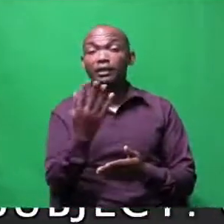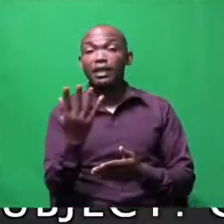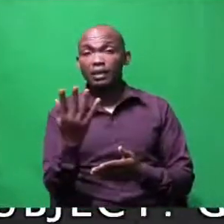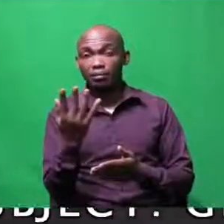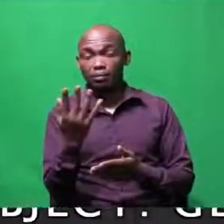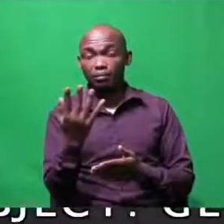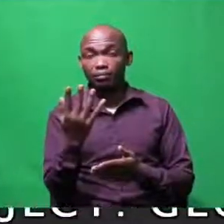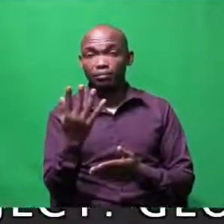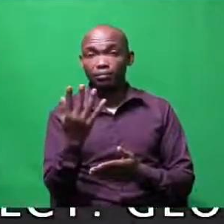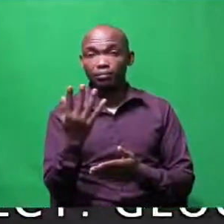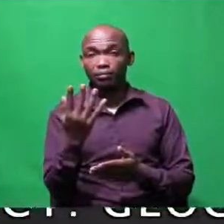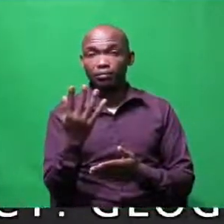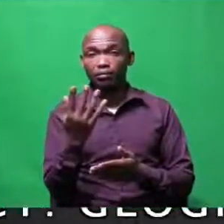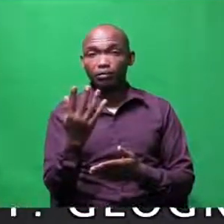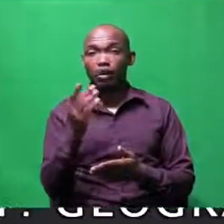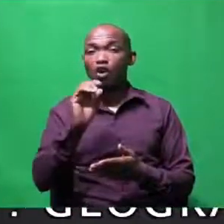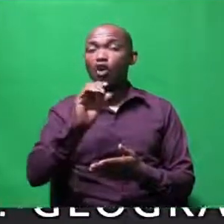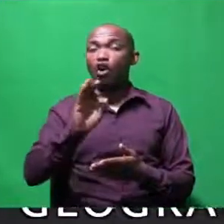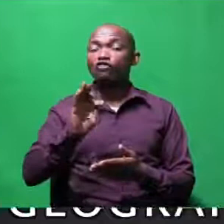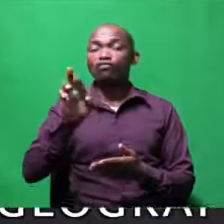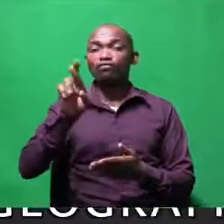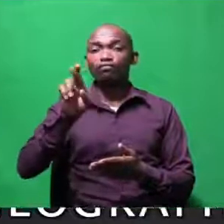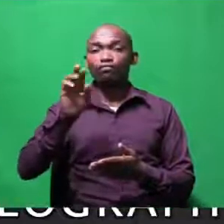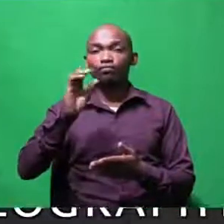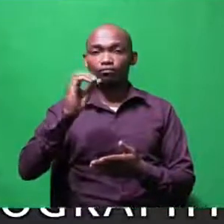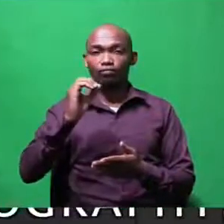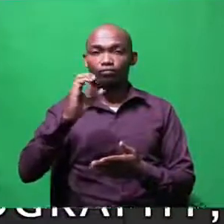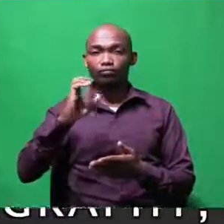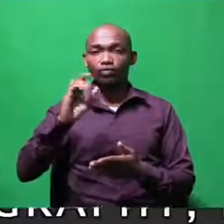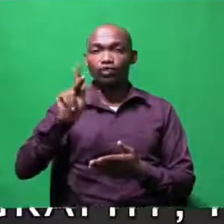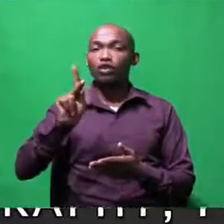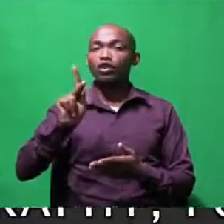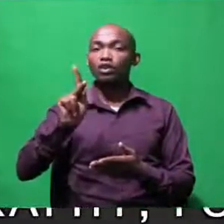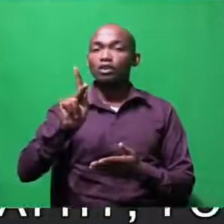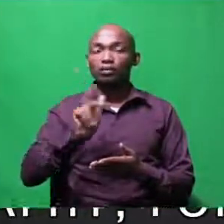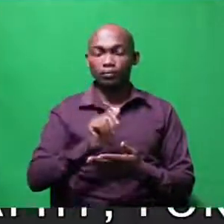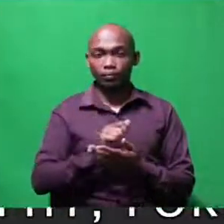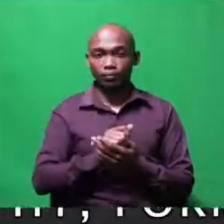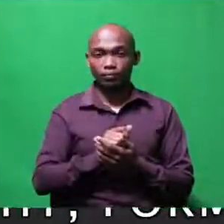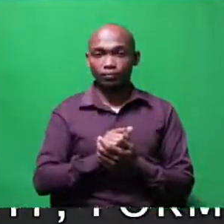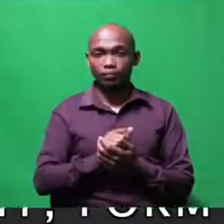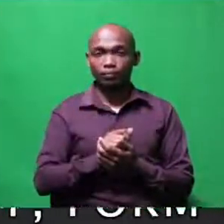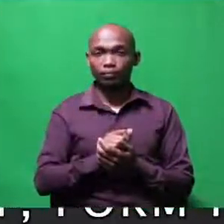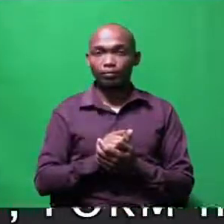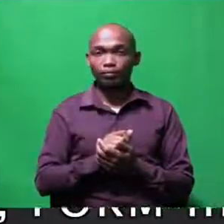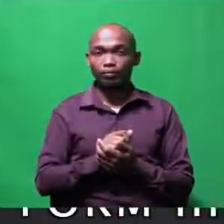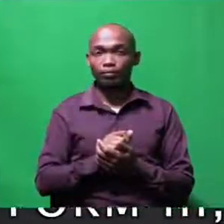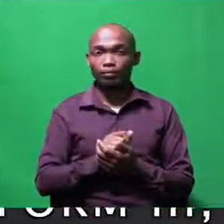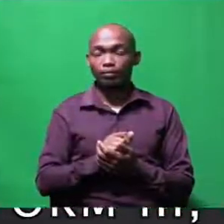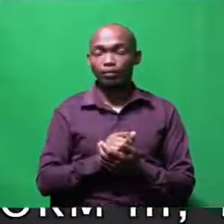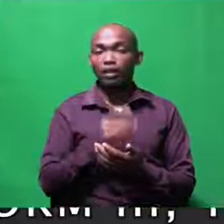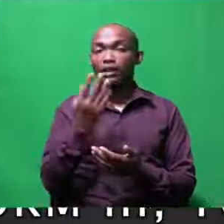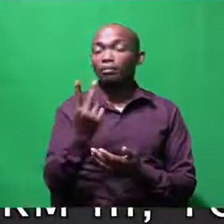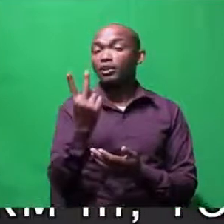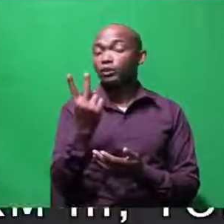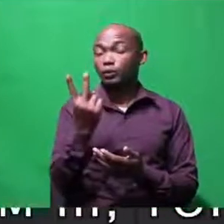types of rock. This means with example, identify types of rock. And the